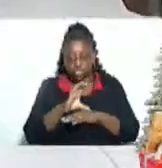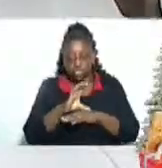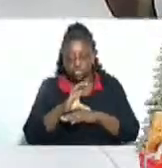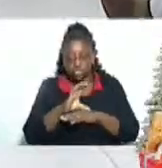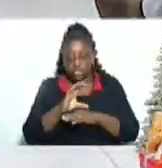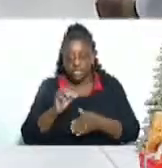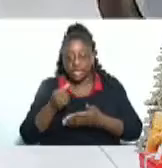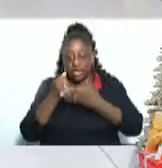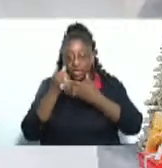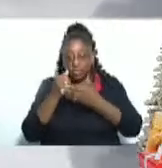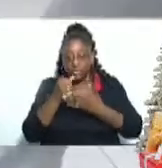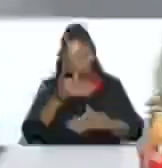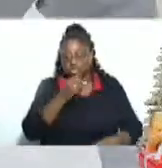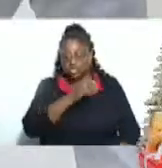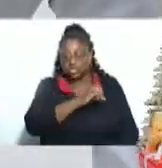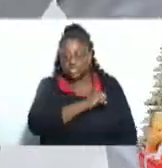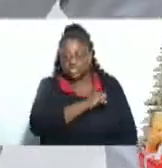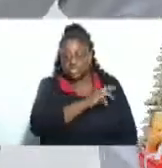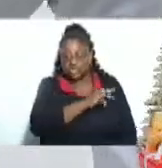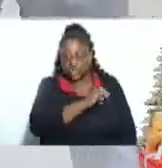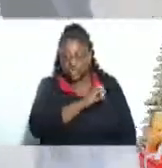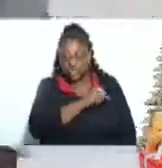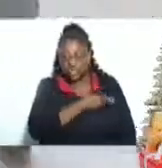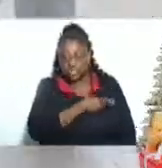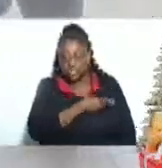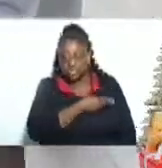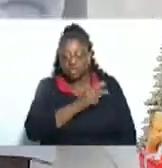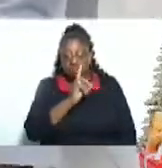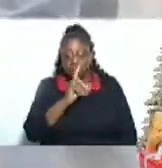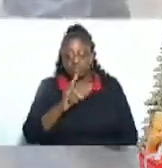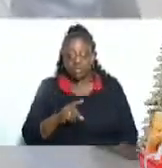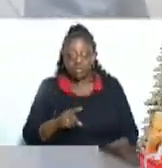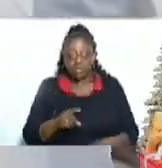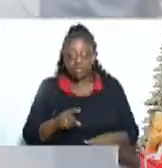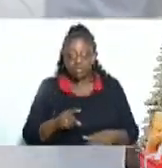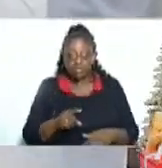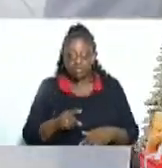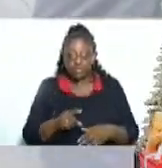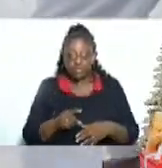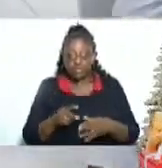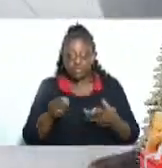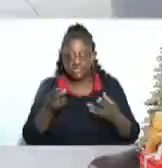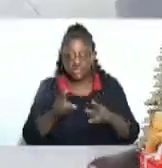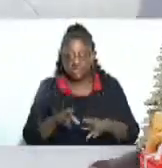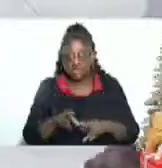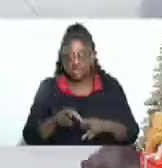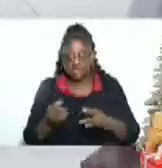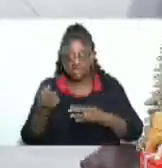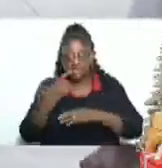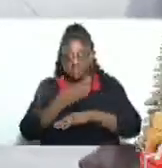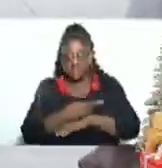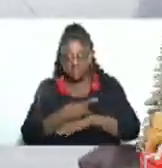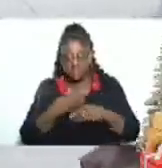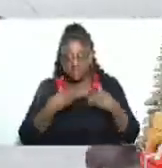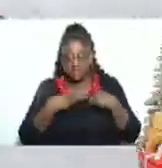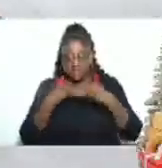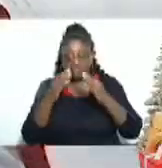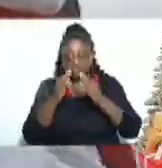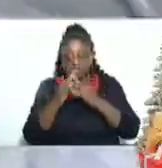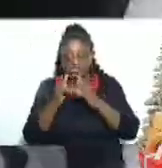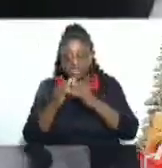Sensei Sean Smith, chief instructor of the Bahamas to Japan Karate Do, tells us more. Today we're having a seminar